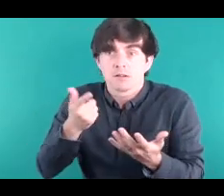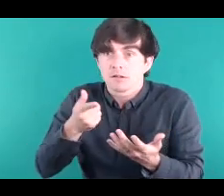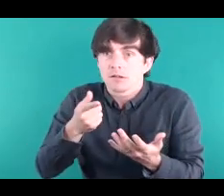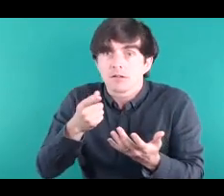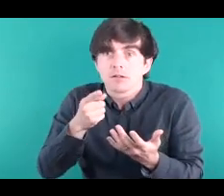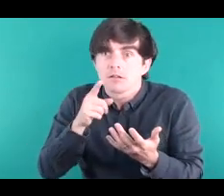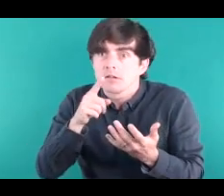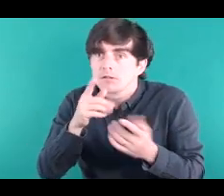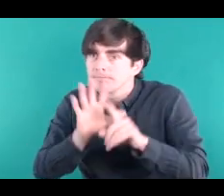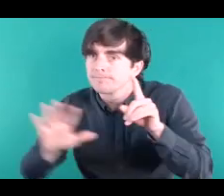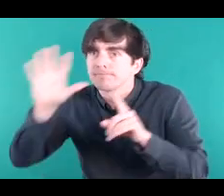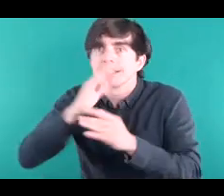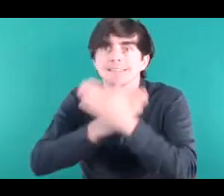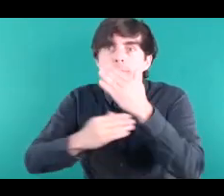disabilities.